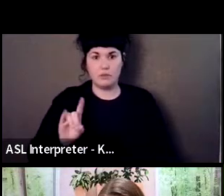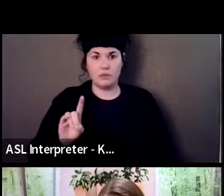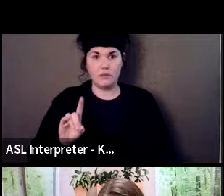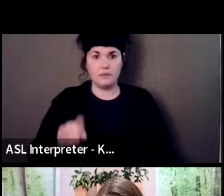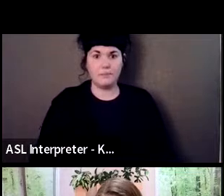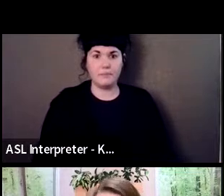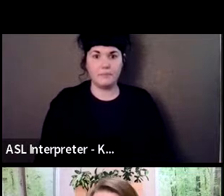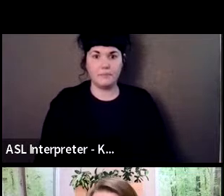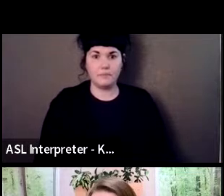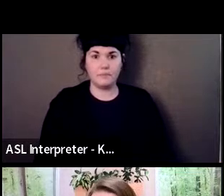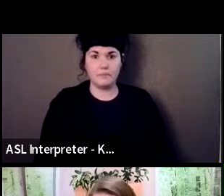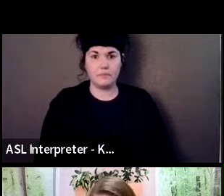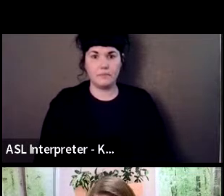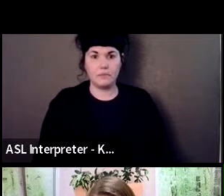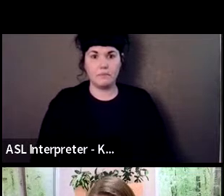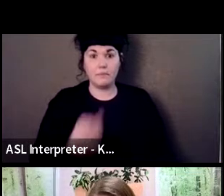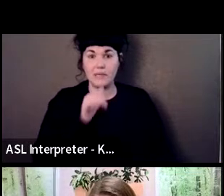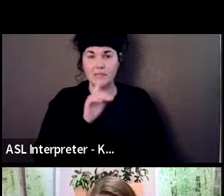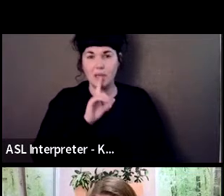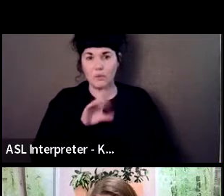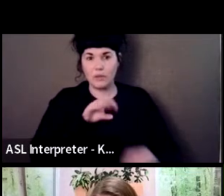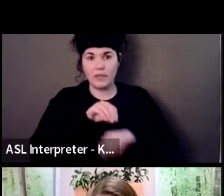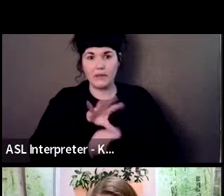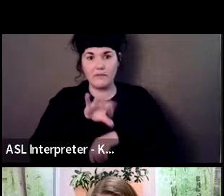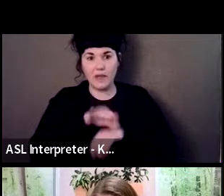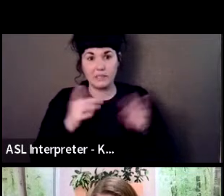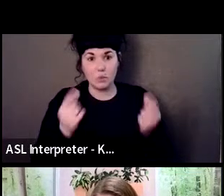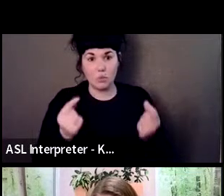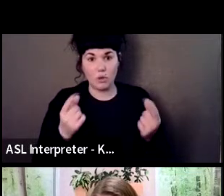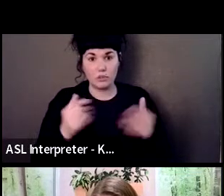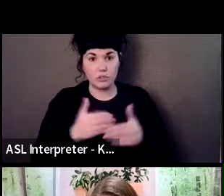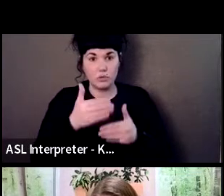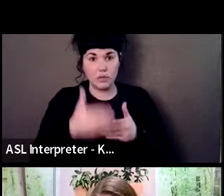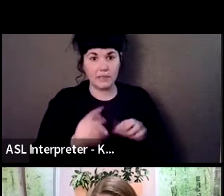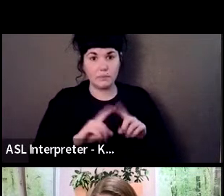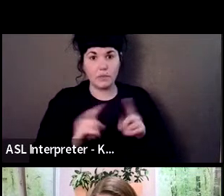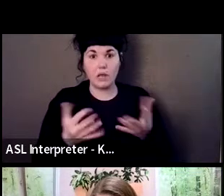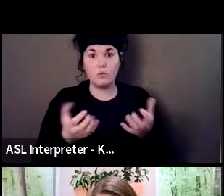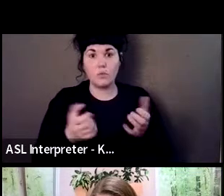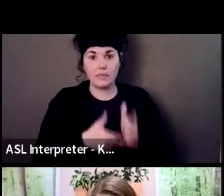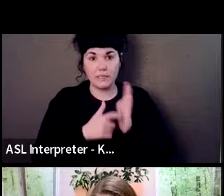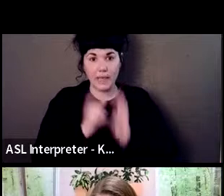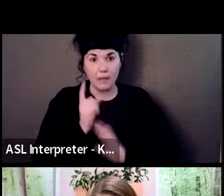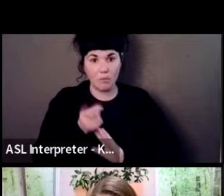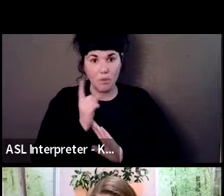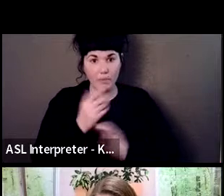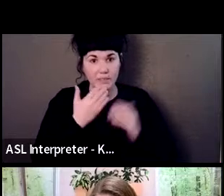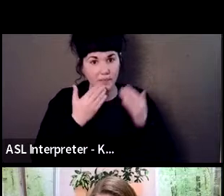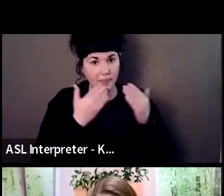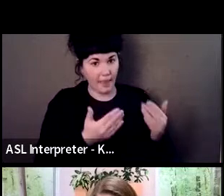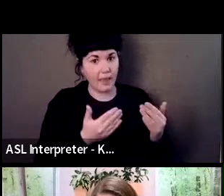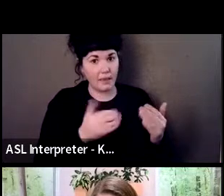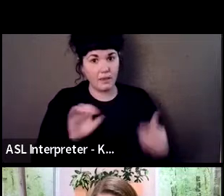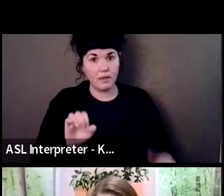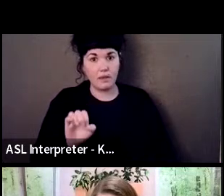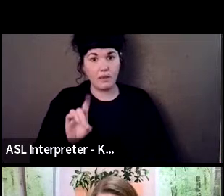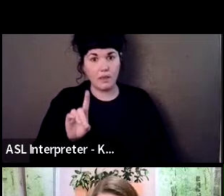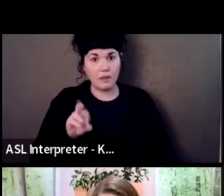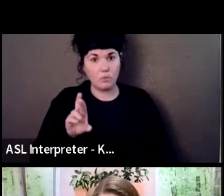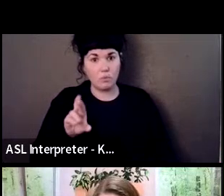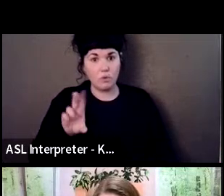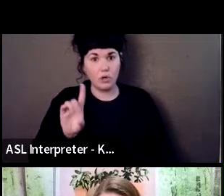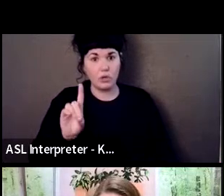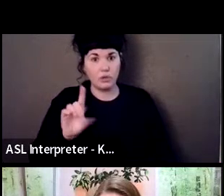really advice on what to do next, but I just wanted to take a moment to thank Edward and MC